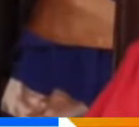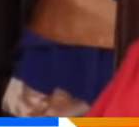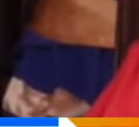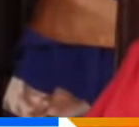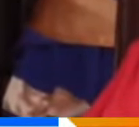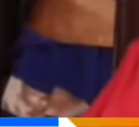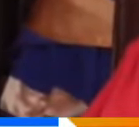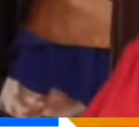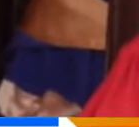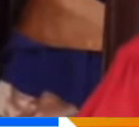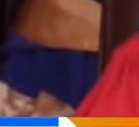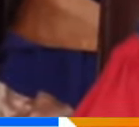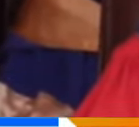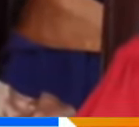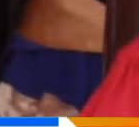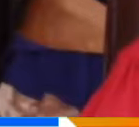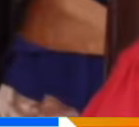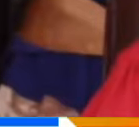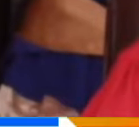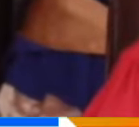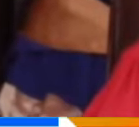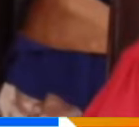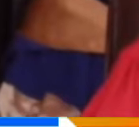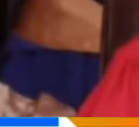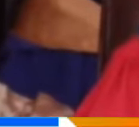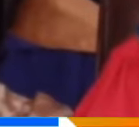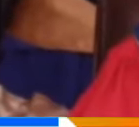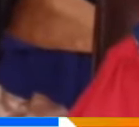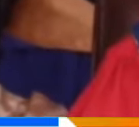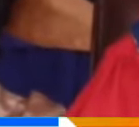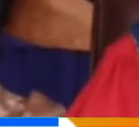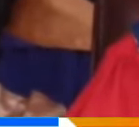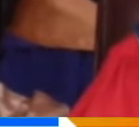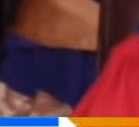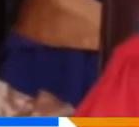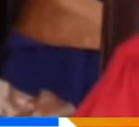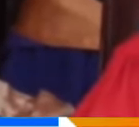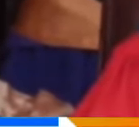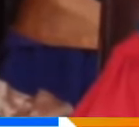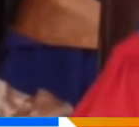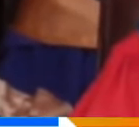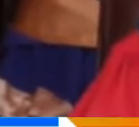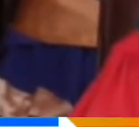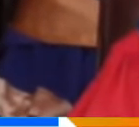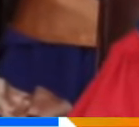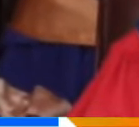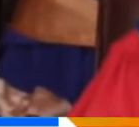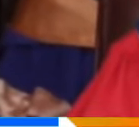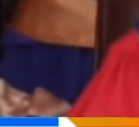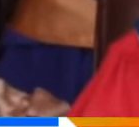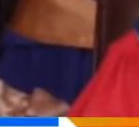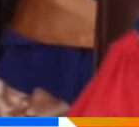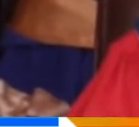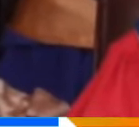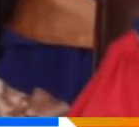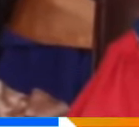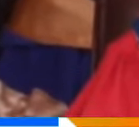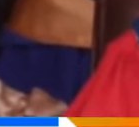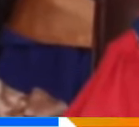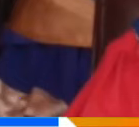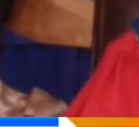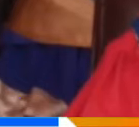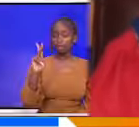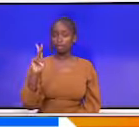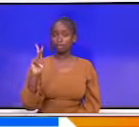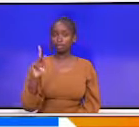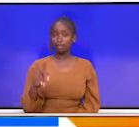is seated next to me not because I belong to ACK,